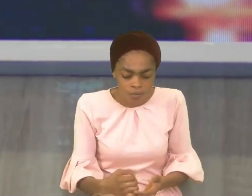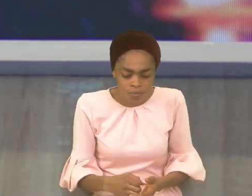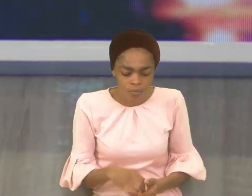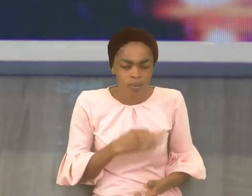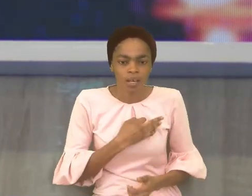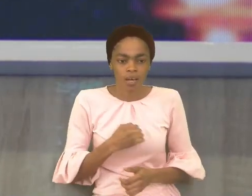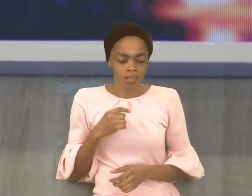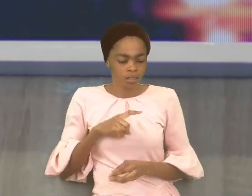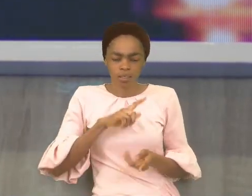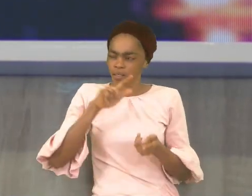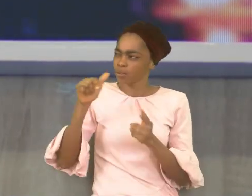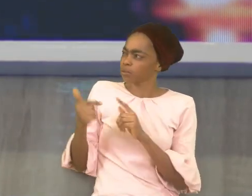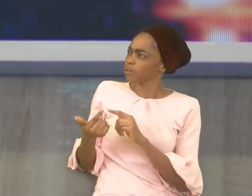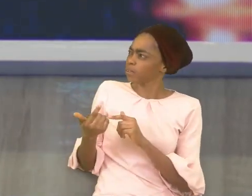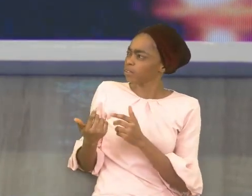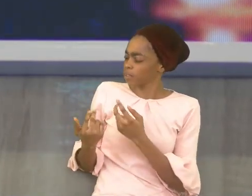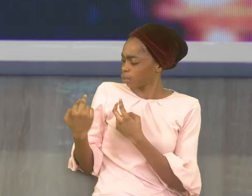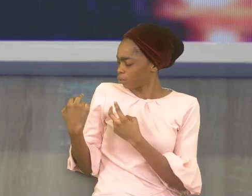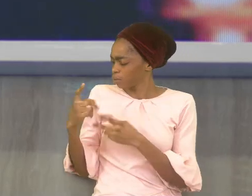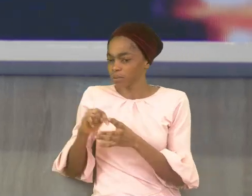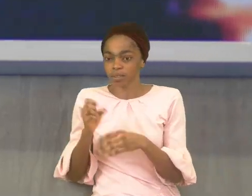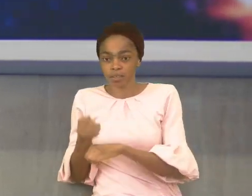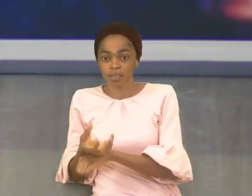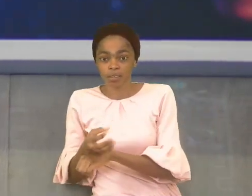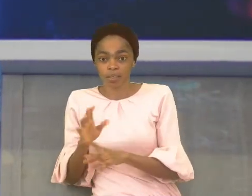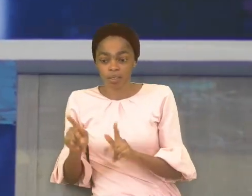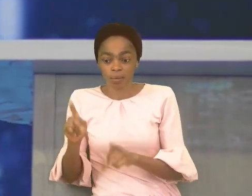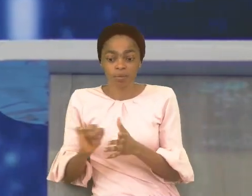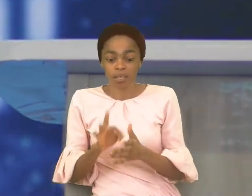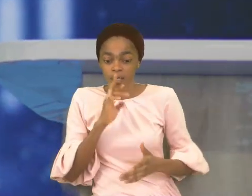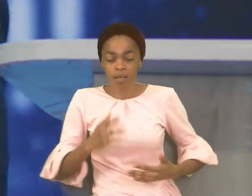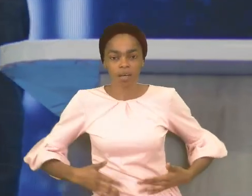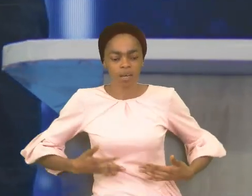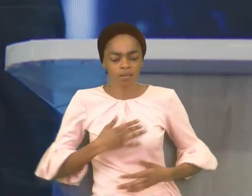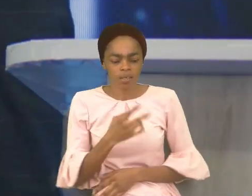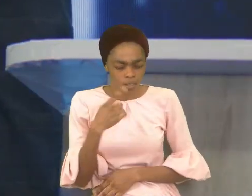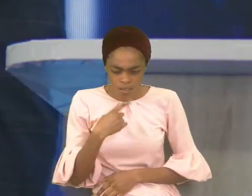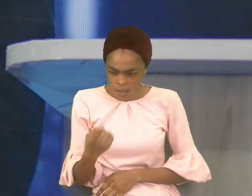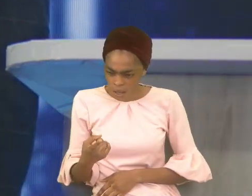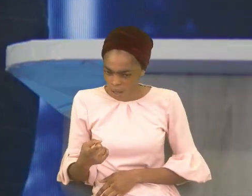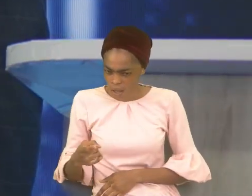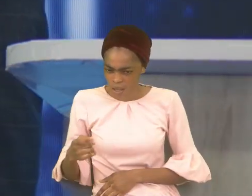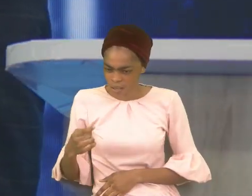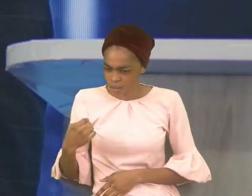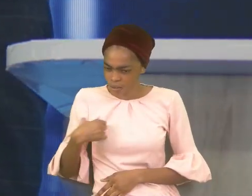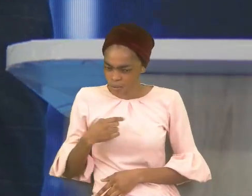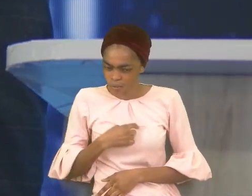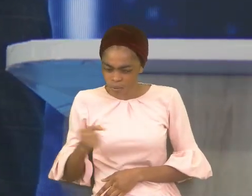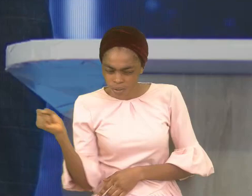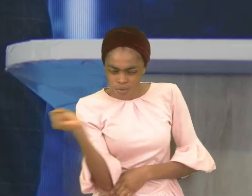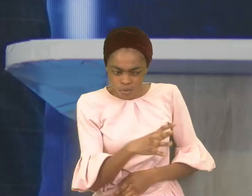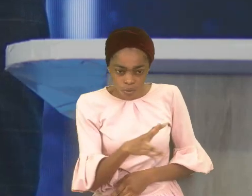still alive. He said, did we not cast 3 men into the furnace? They said,